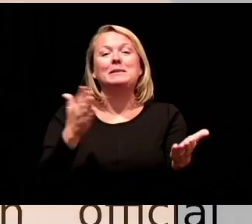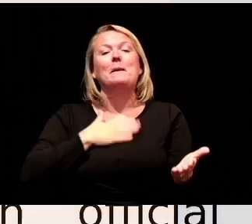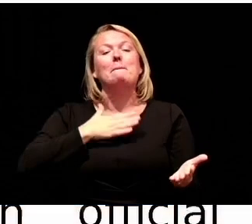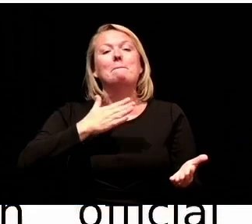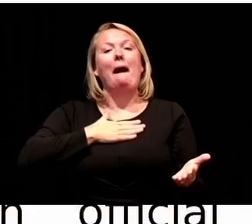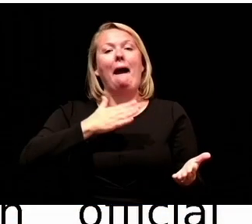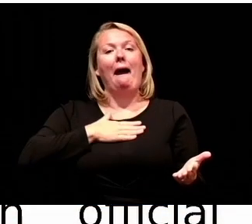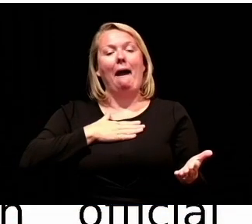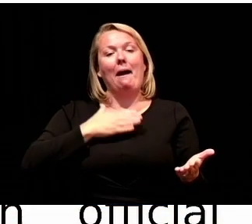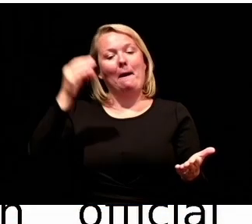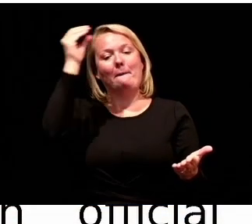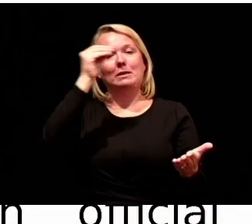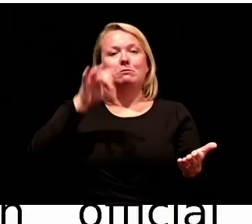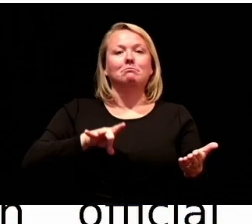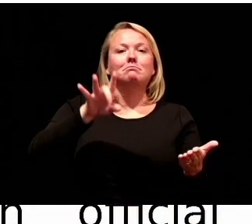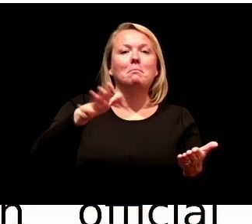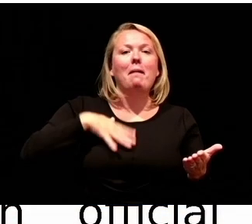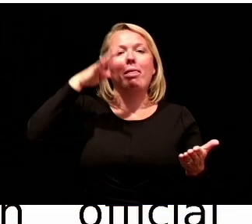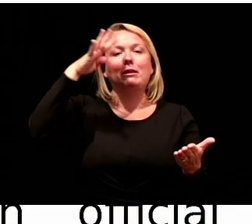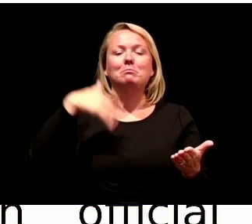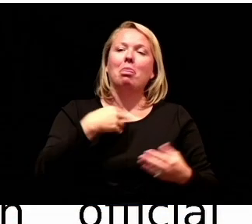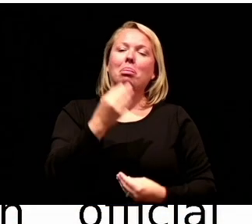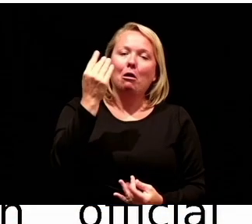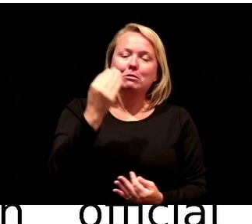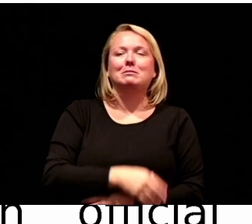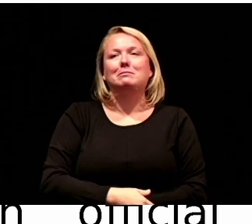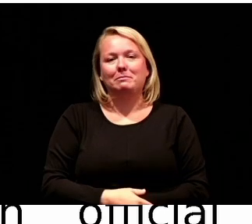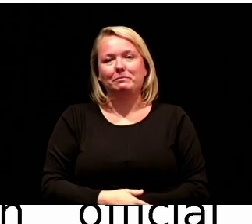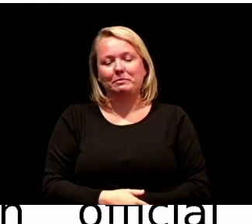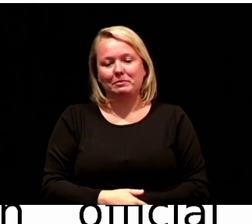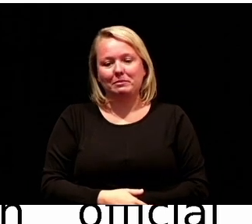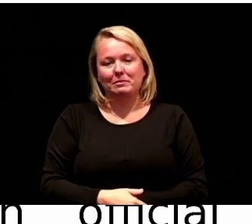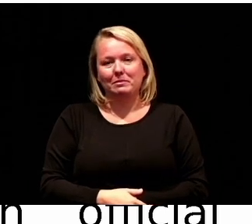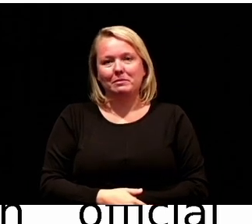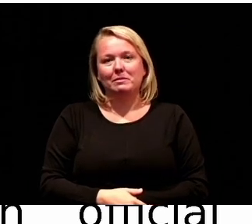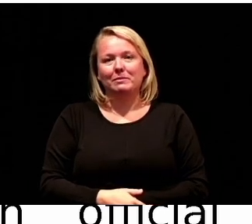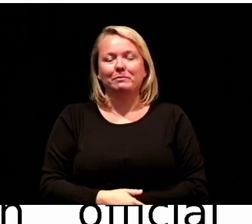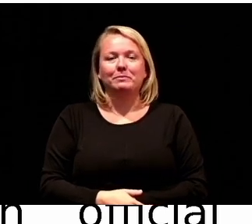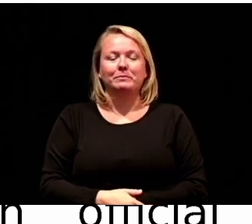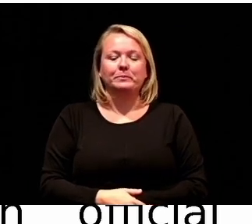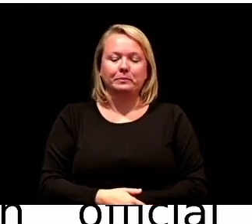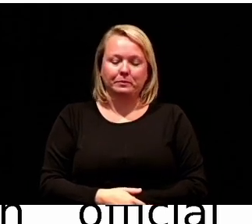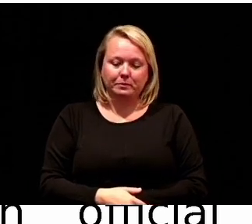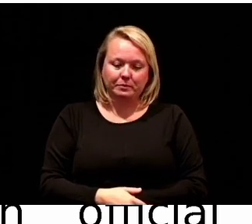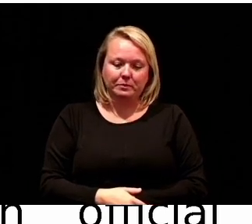definition part. Second part, disclaimer. I work for, I'll just go back. I'm not sure how,